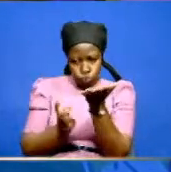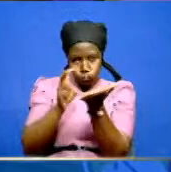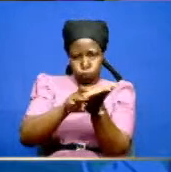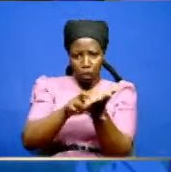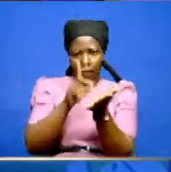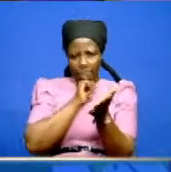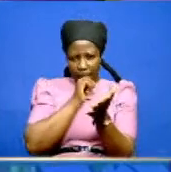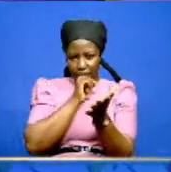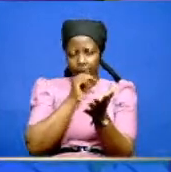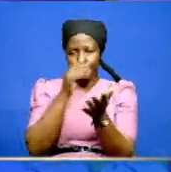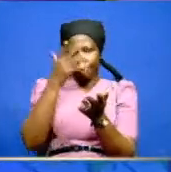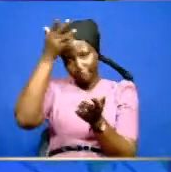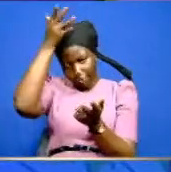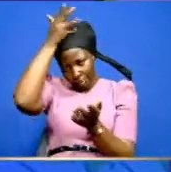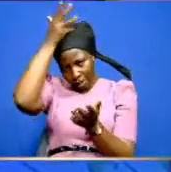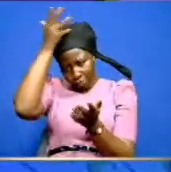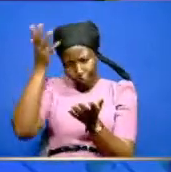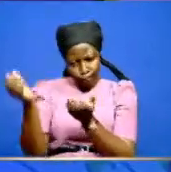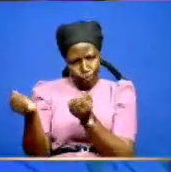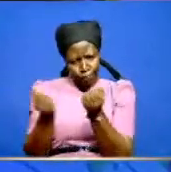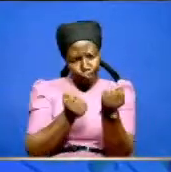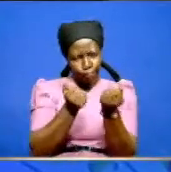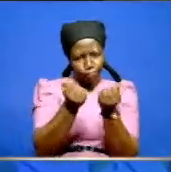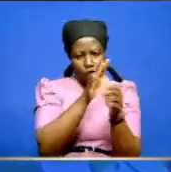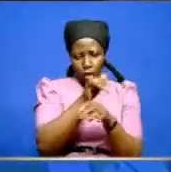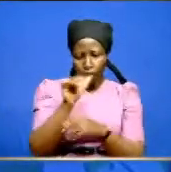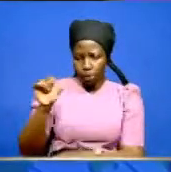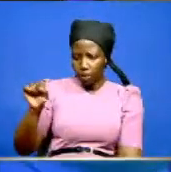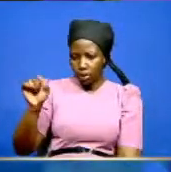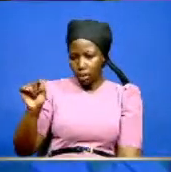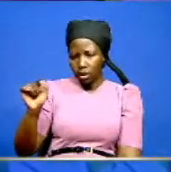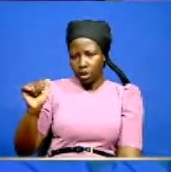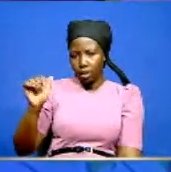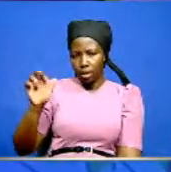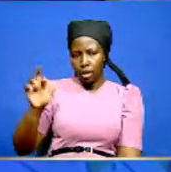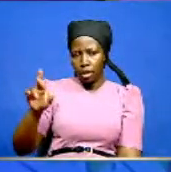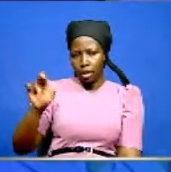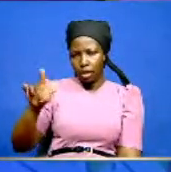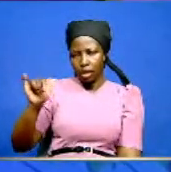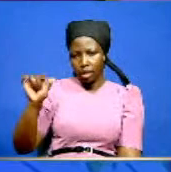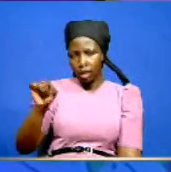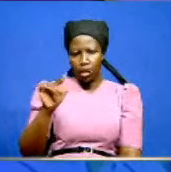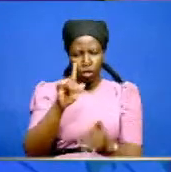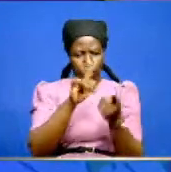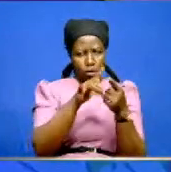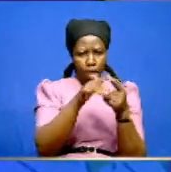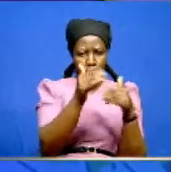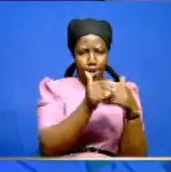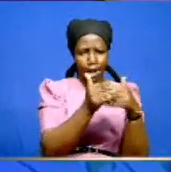A taxi took us from Stirling to Glasgow, which was the nearest airport.